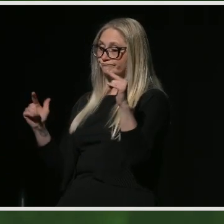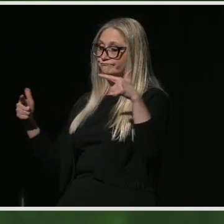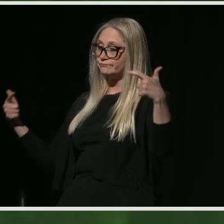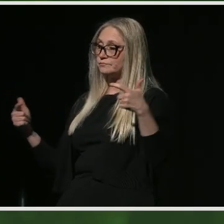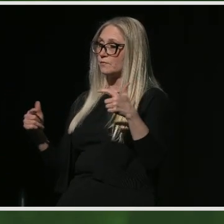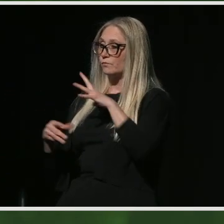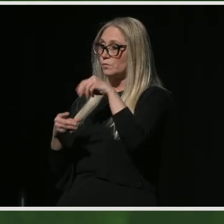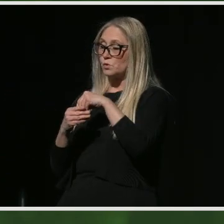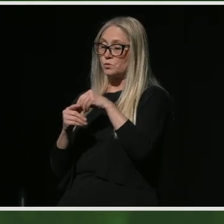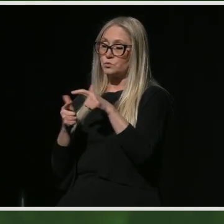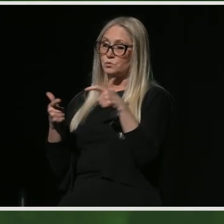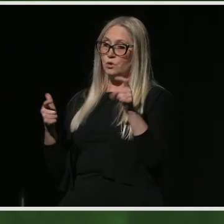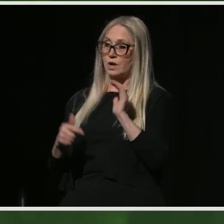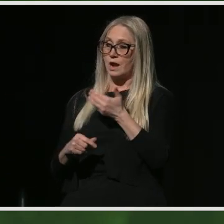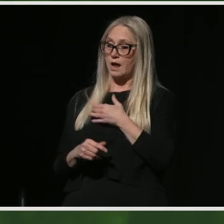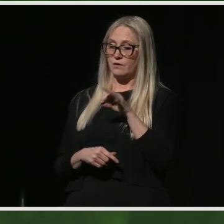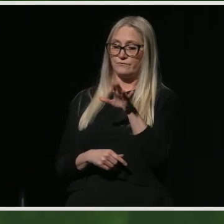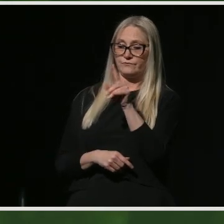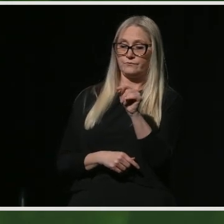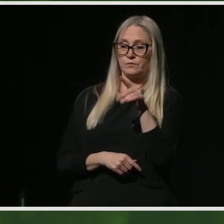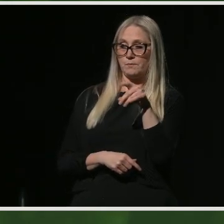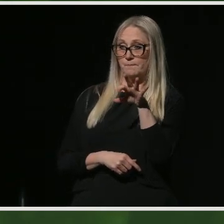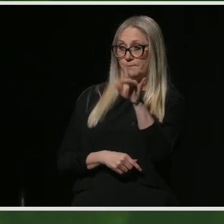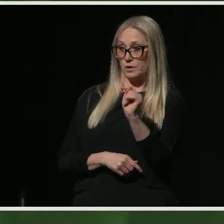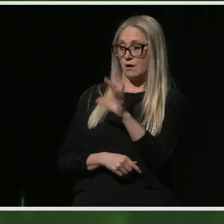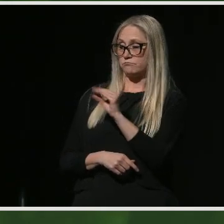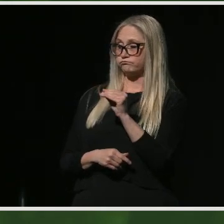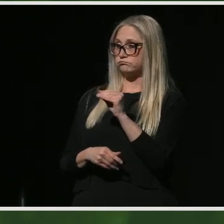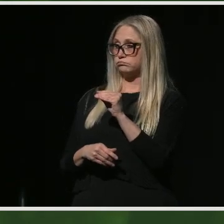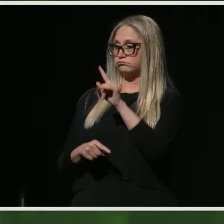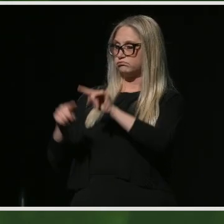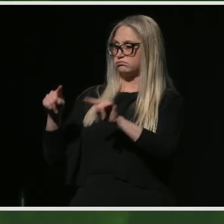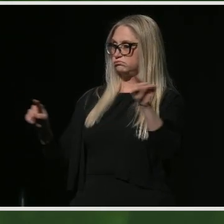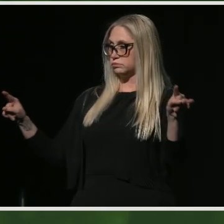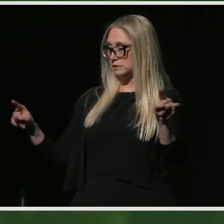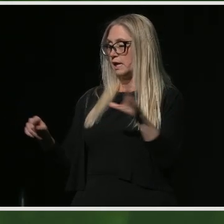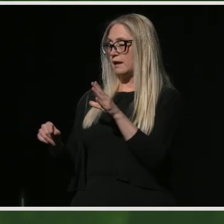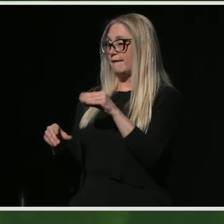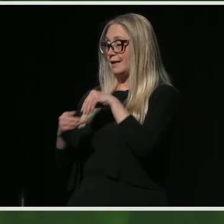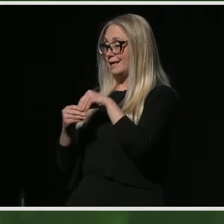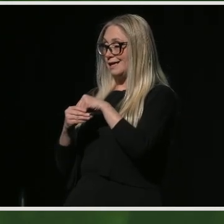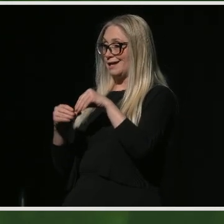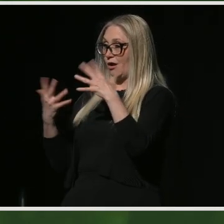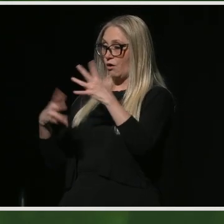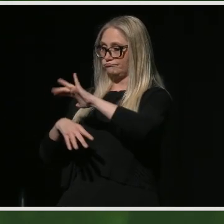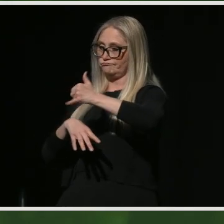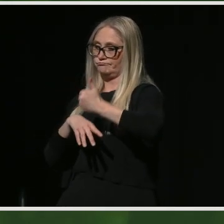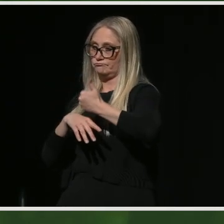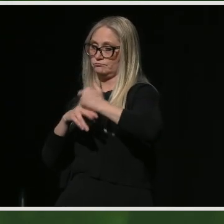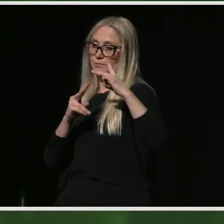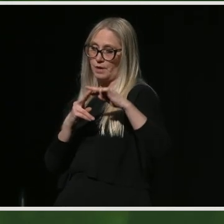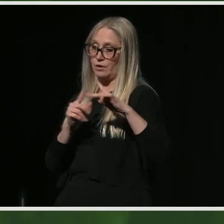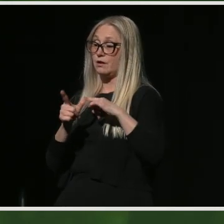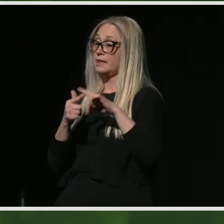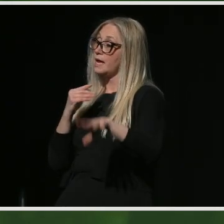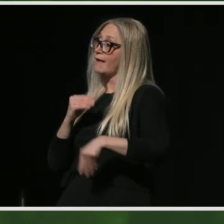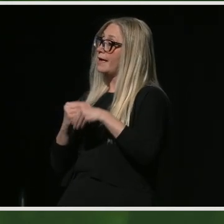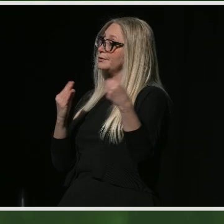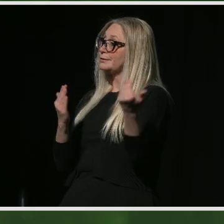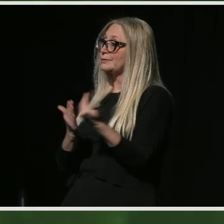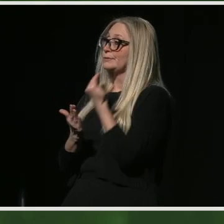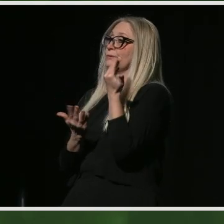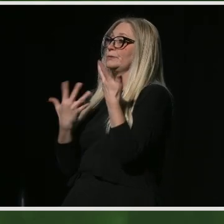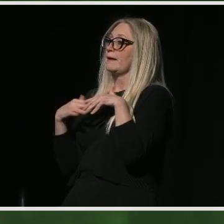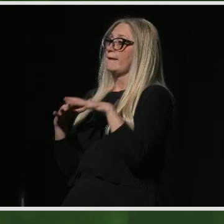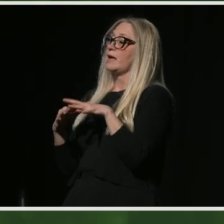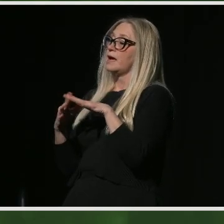our footprint and our assortment in our existing retail partners like Target and Whole Foods Market, as well as adding new interested